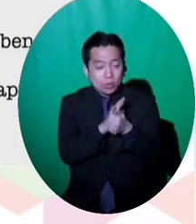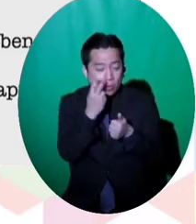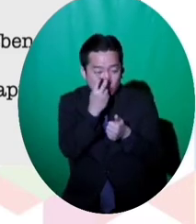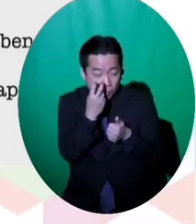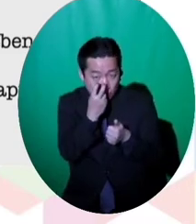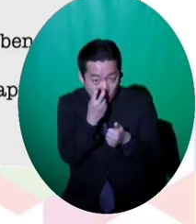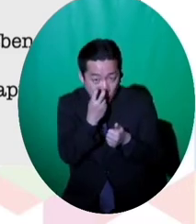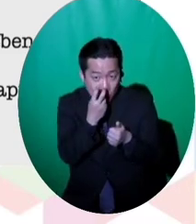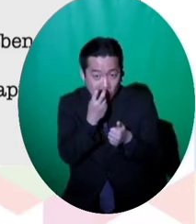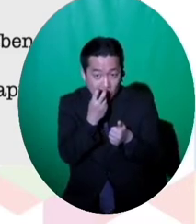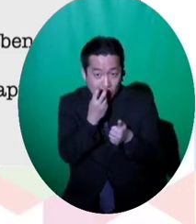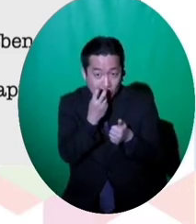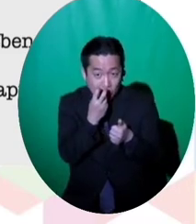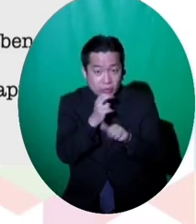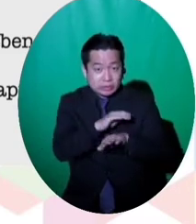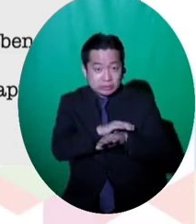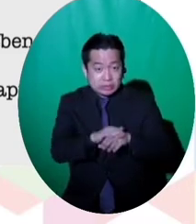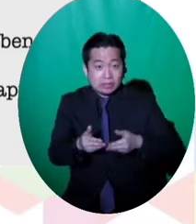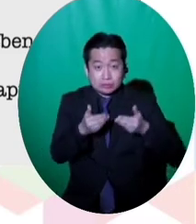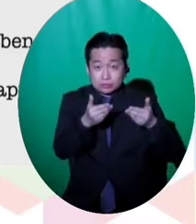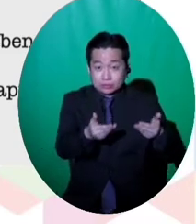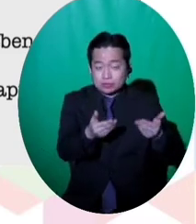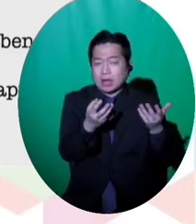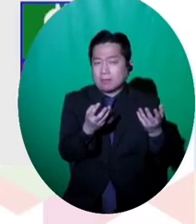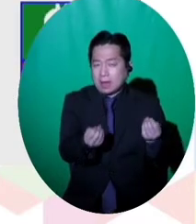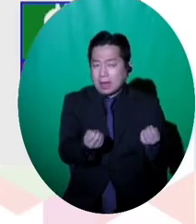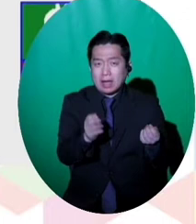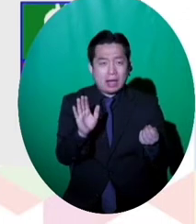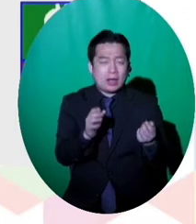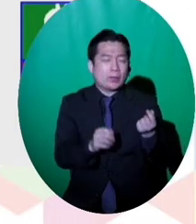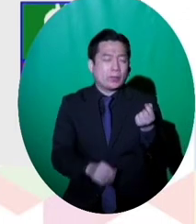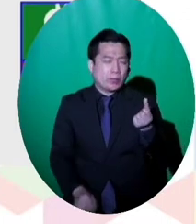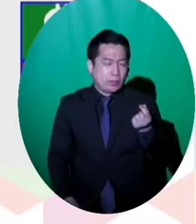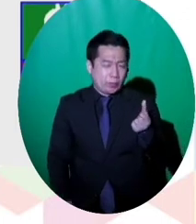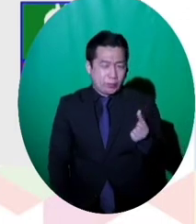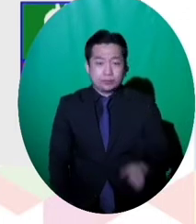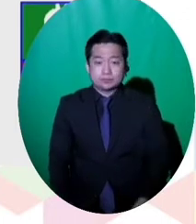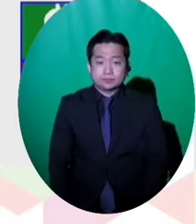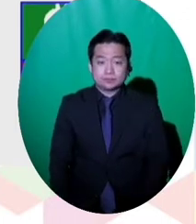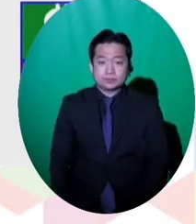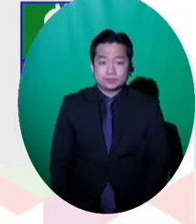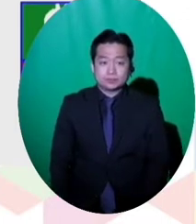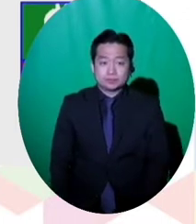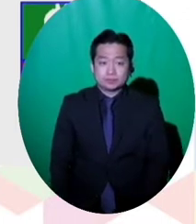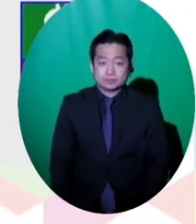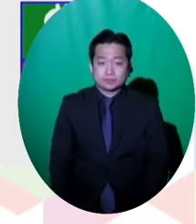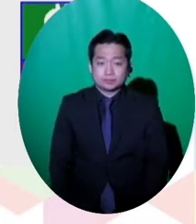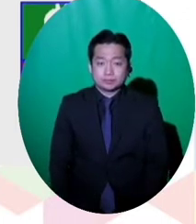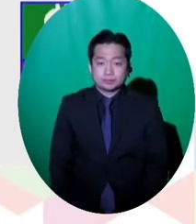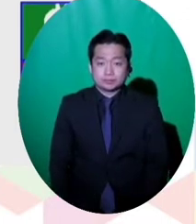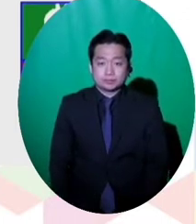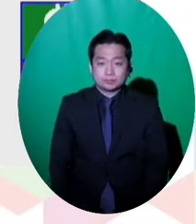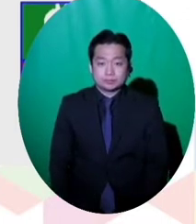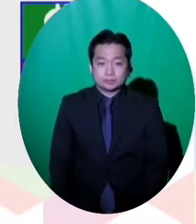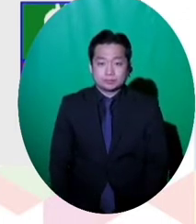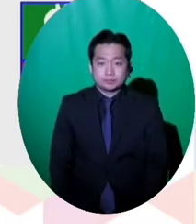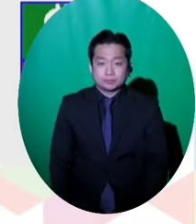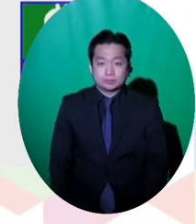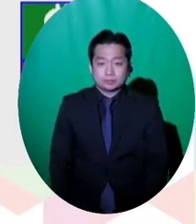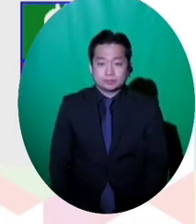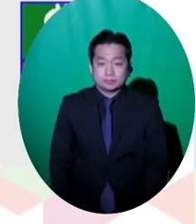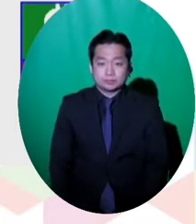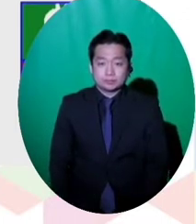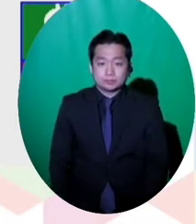problems with both the quantity and the quality of services that are provided. So a very quick overview of